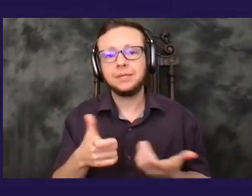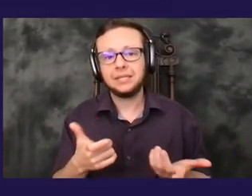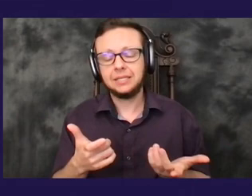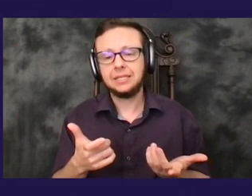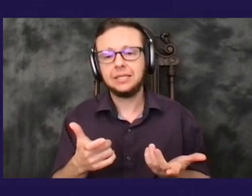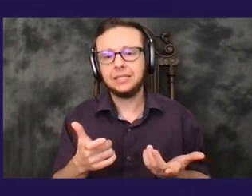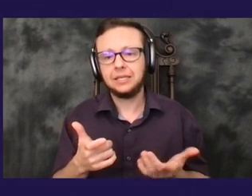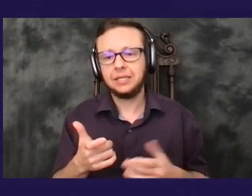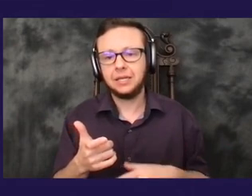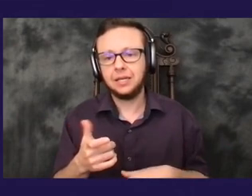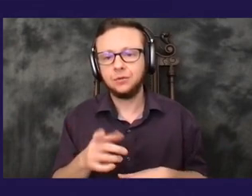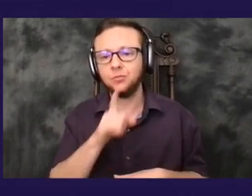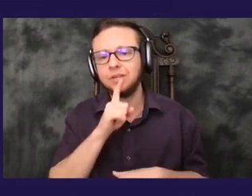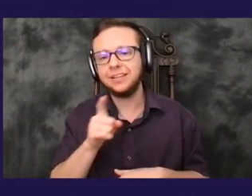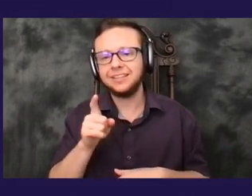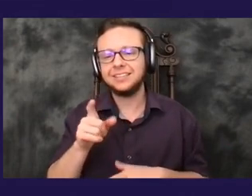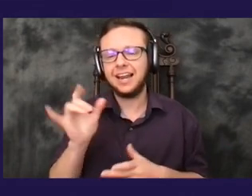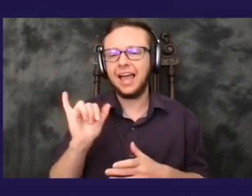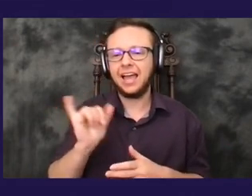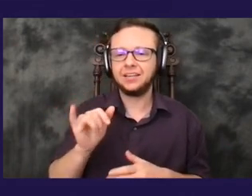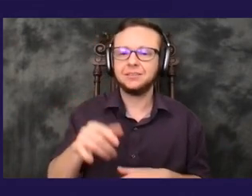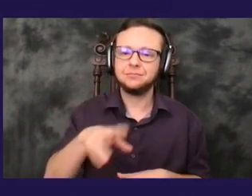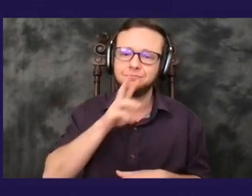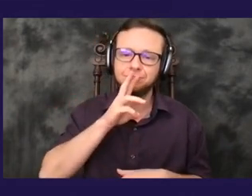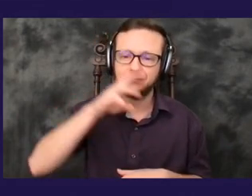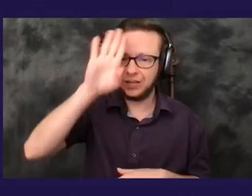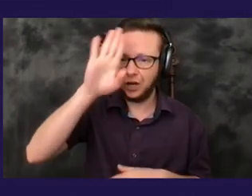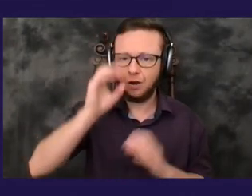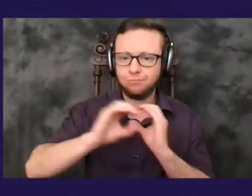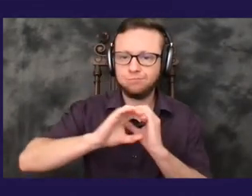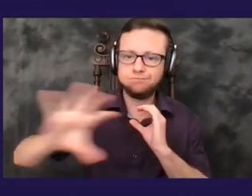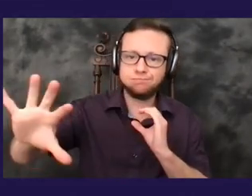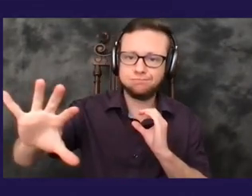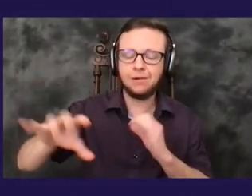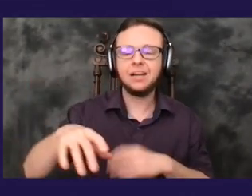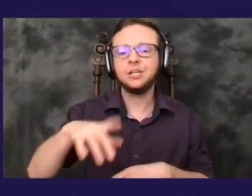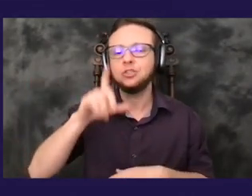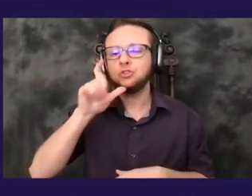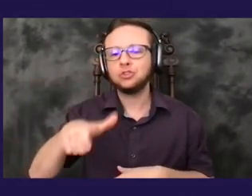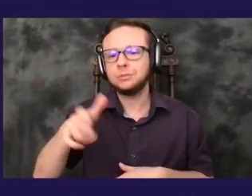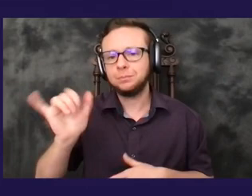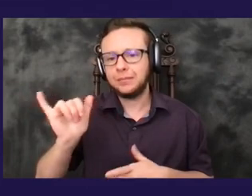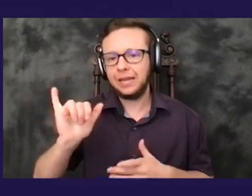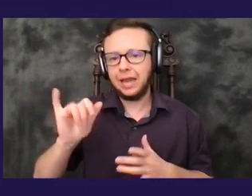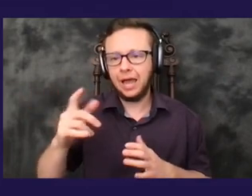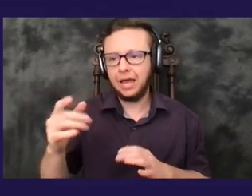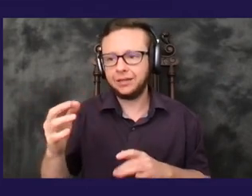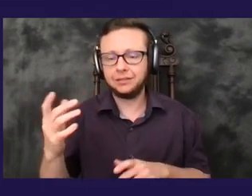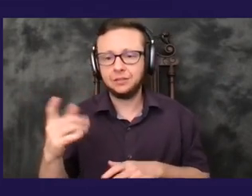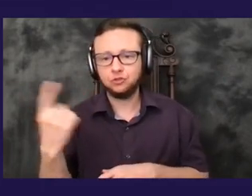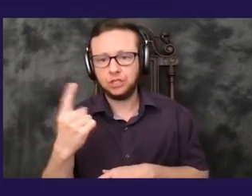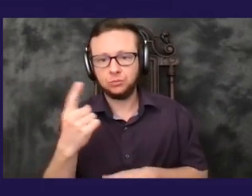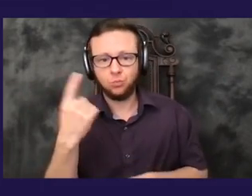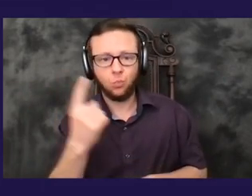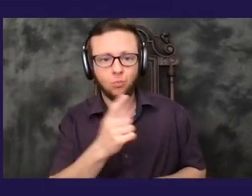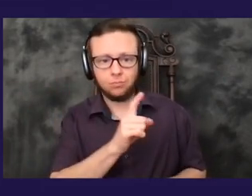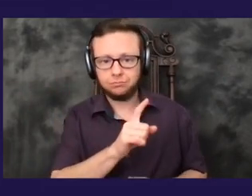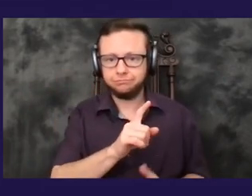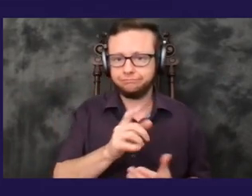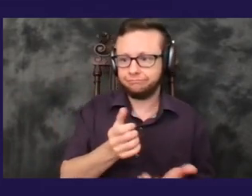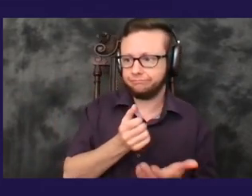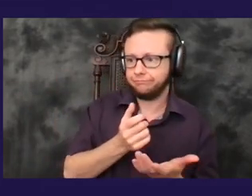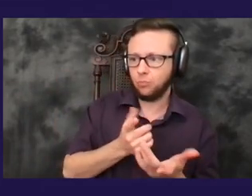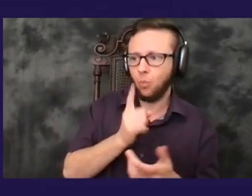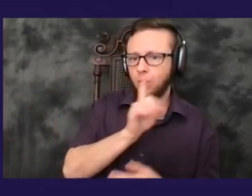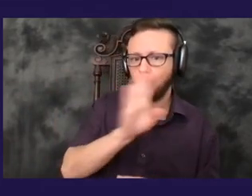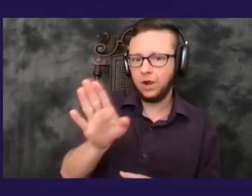It should be the other way around. All the activities have to be forward deployed. The federal government